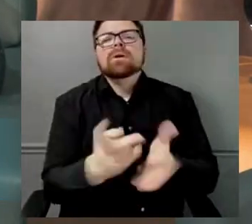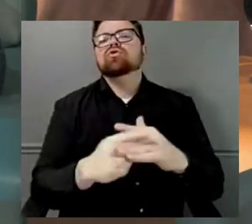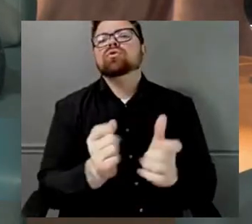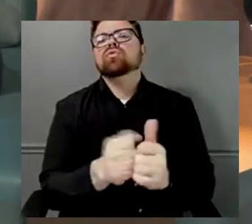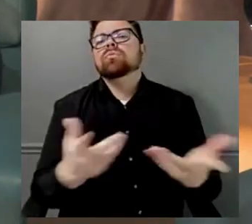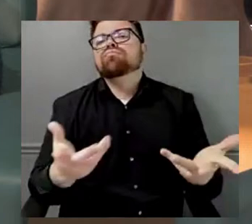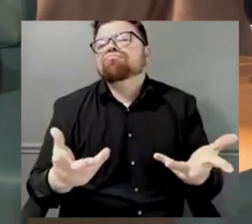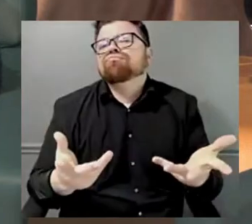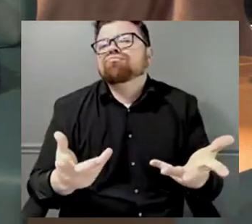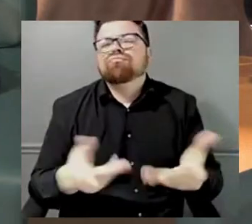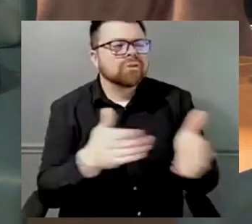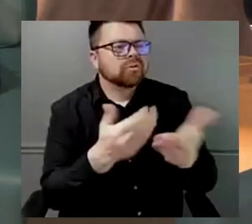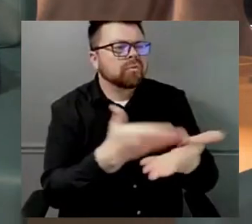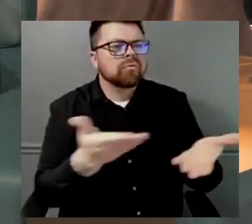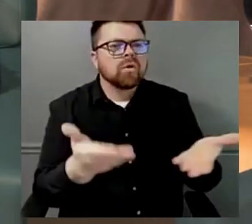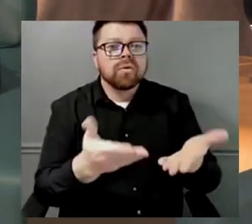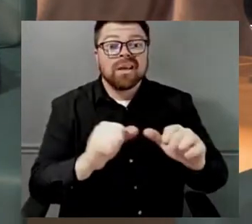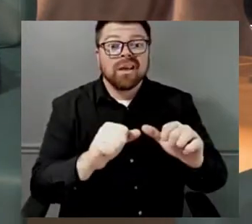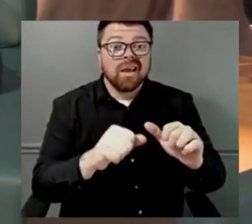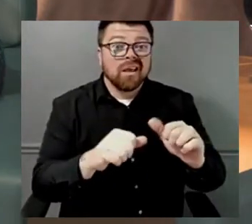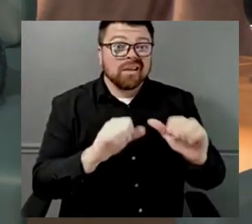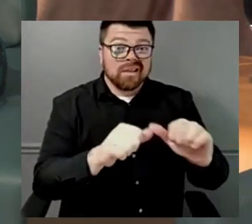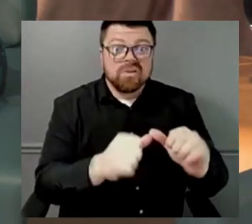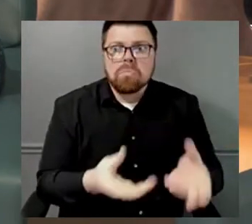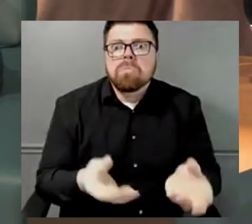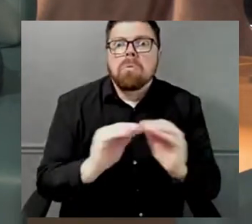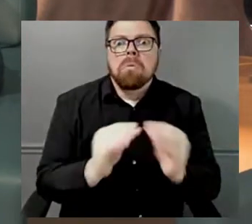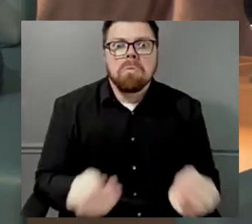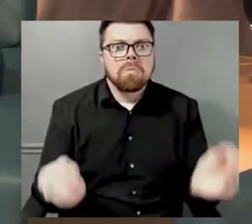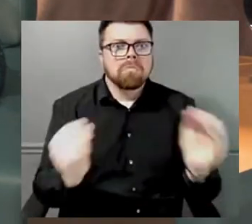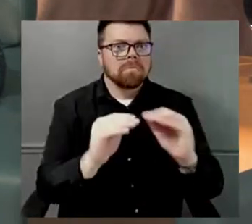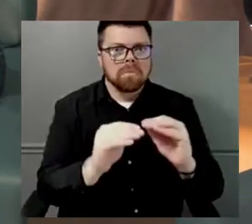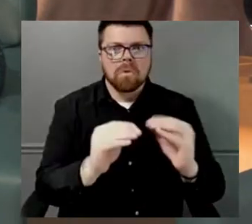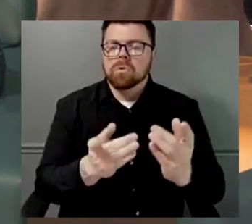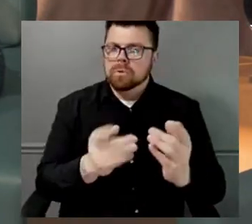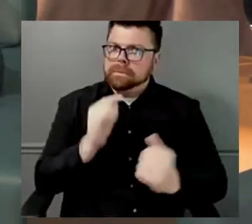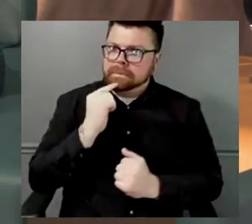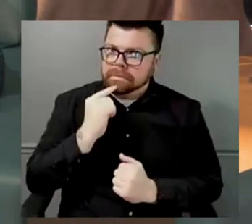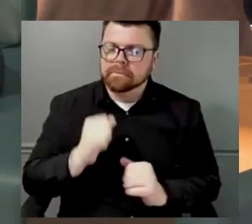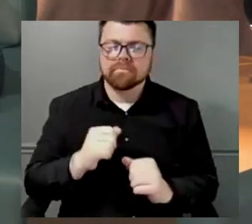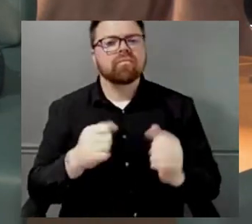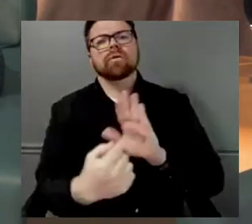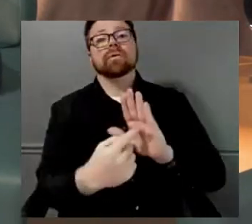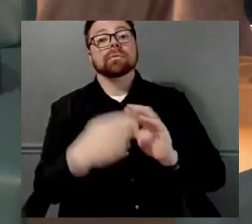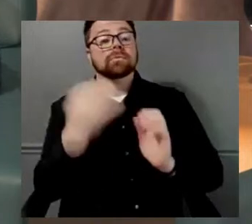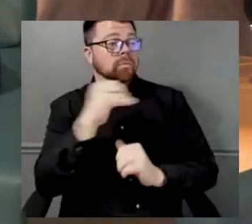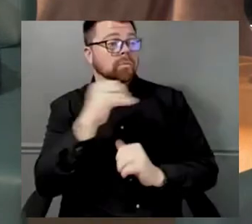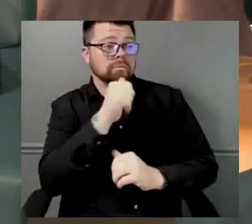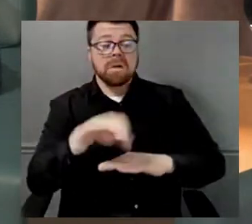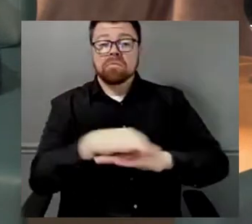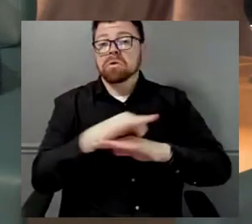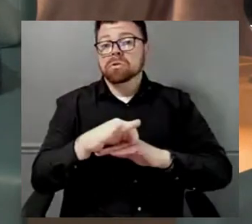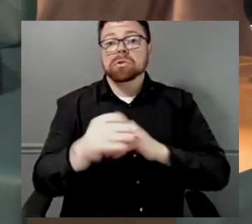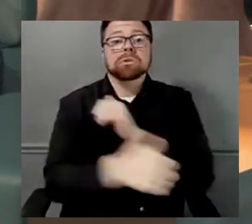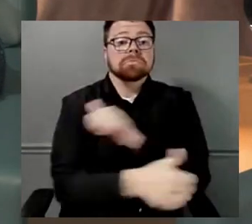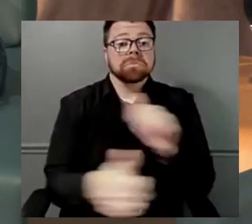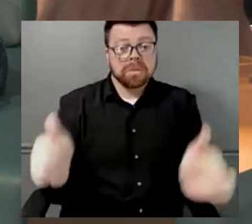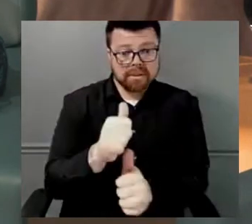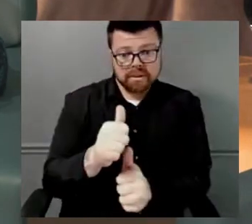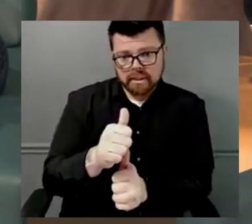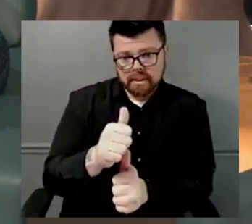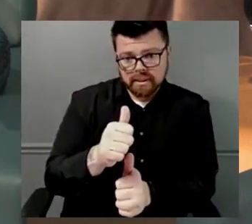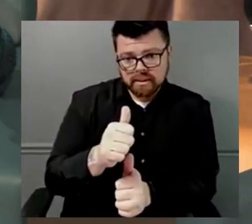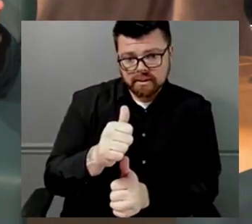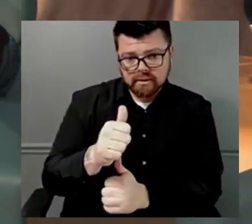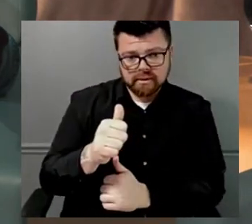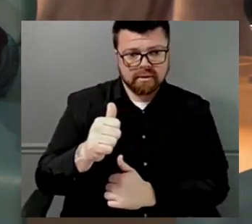things and they can move to large things. So when we don't have, for example, a functioning executive, you will likely